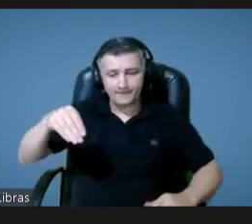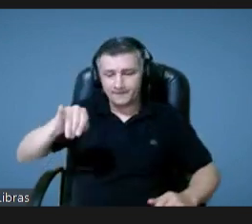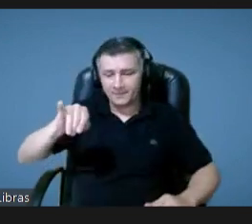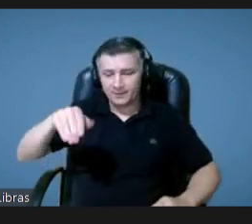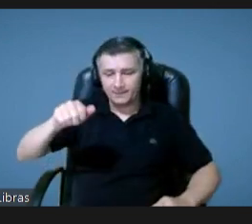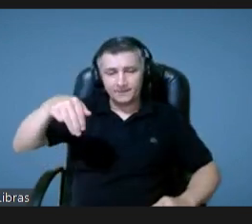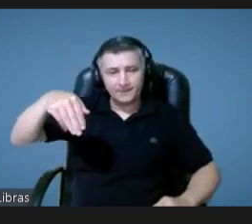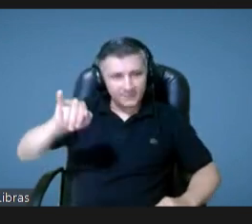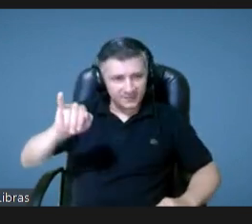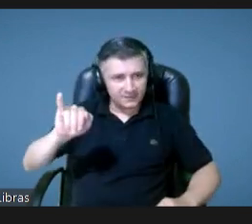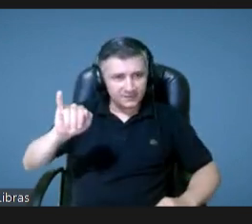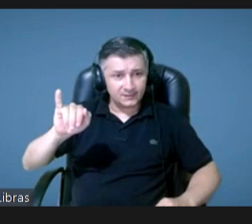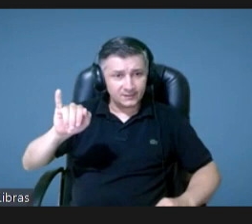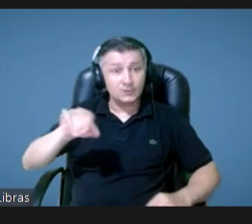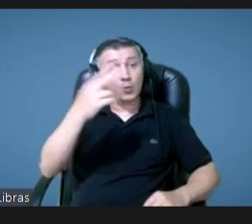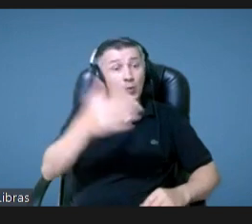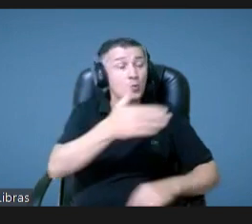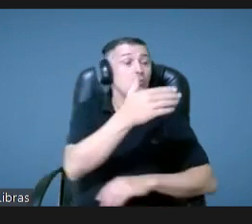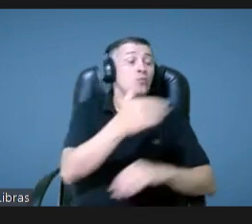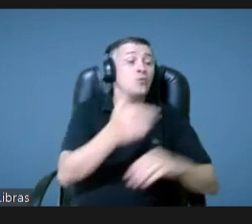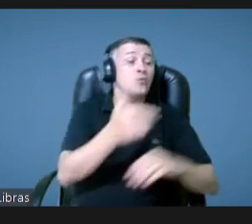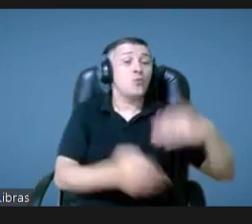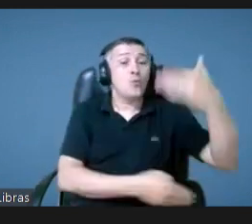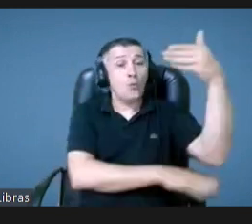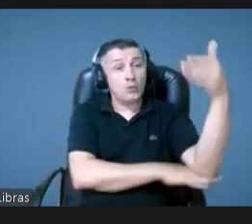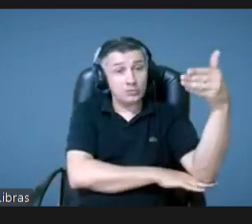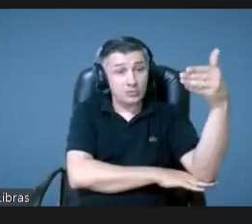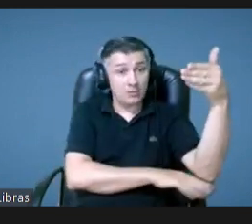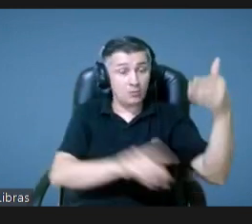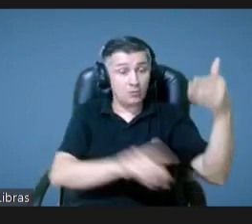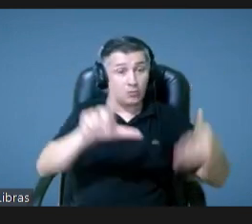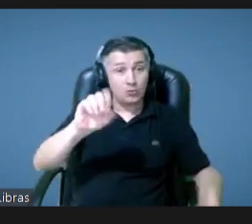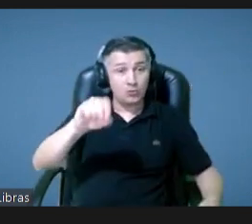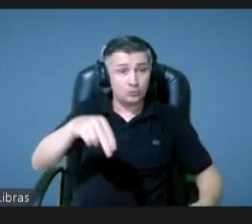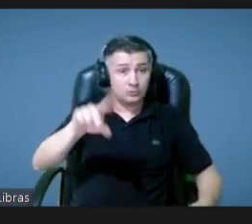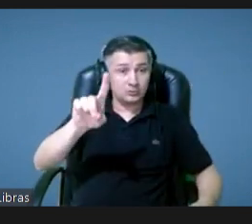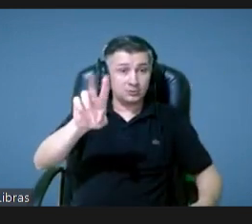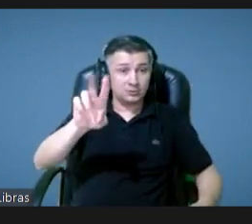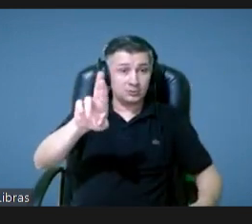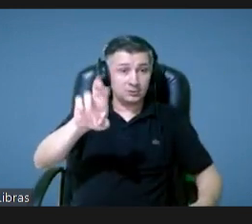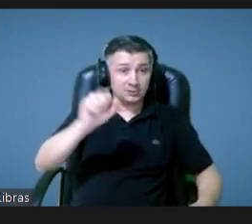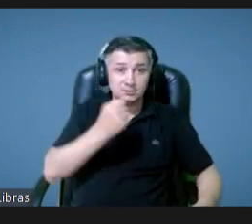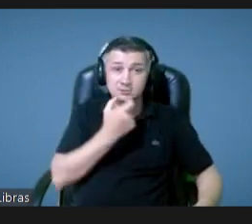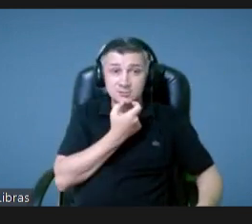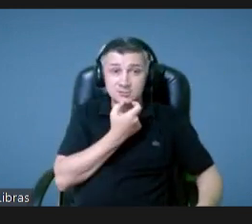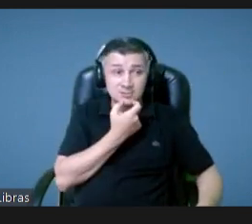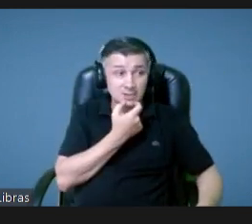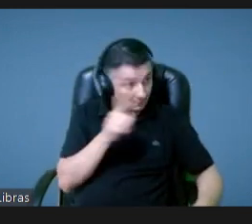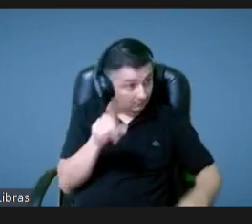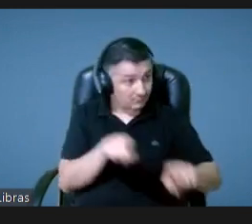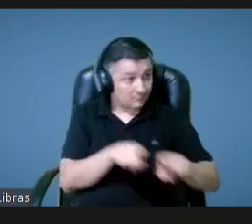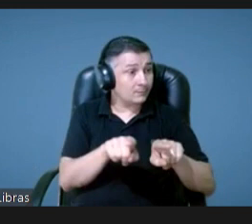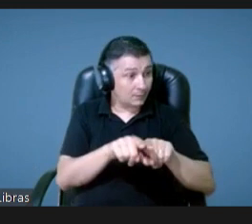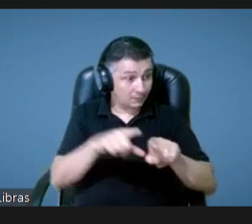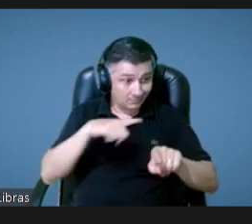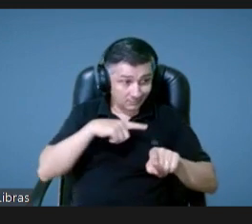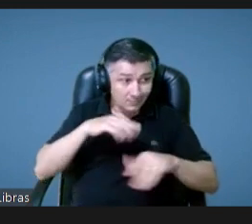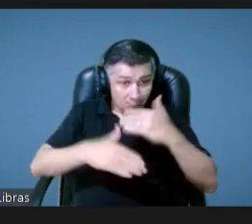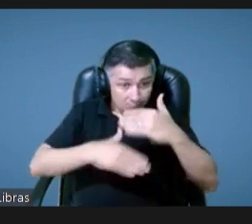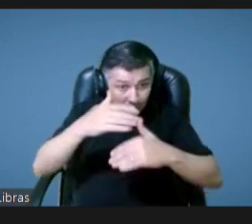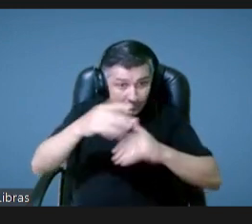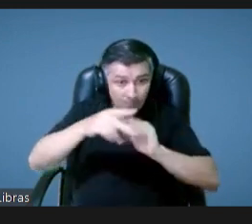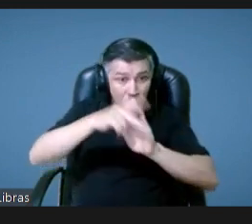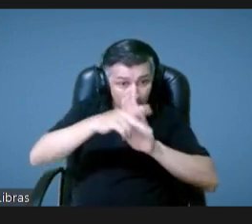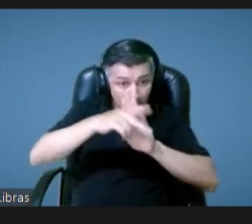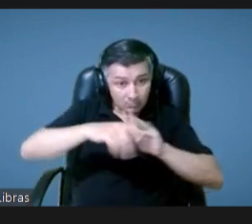in Miami and a hotel and club in London, in addition to other